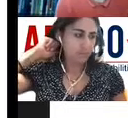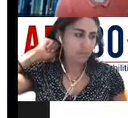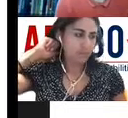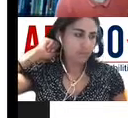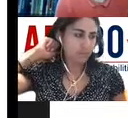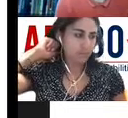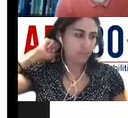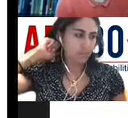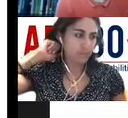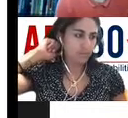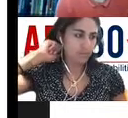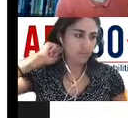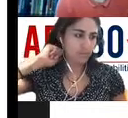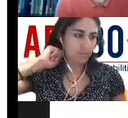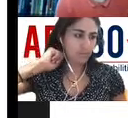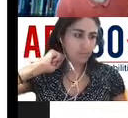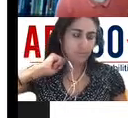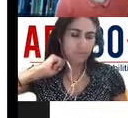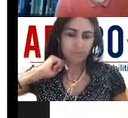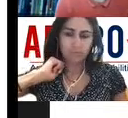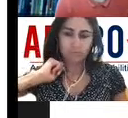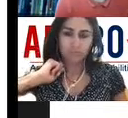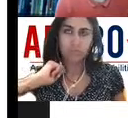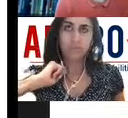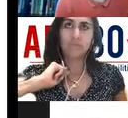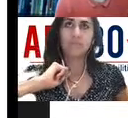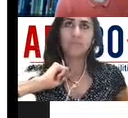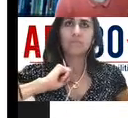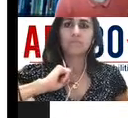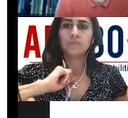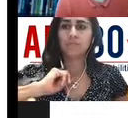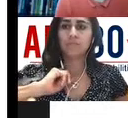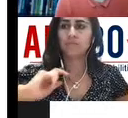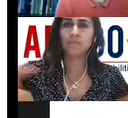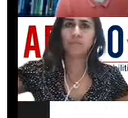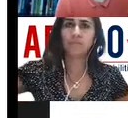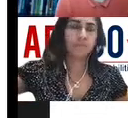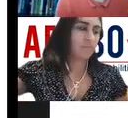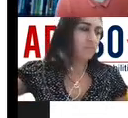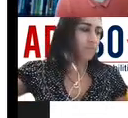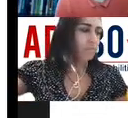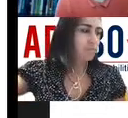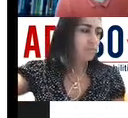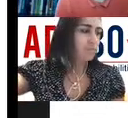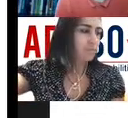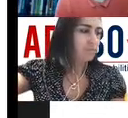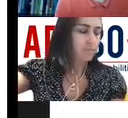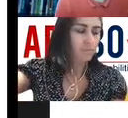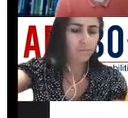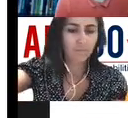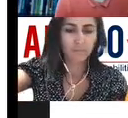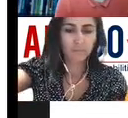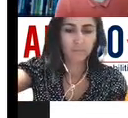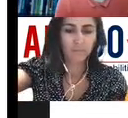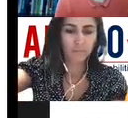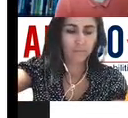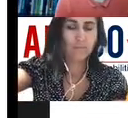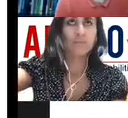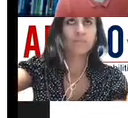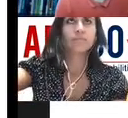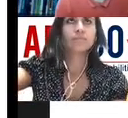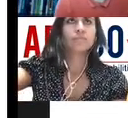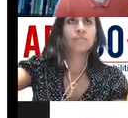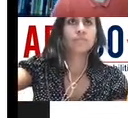keyboard shortcuts. And then video pinning, and I know, Nick, you talked about that. So we have an